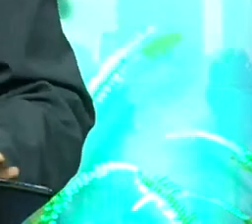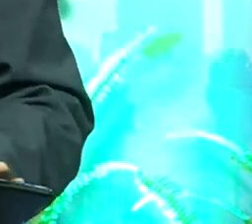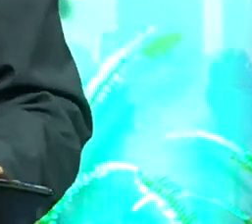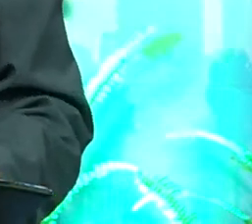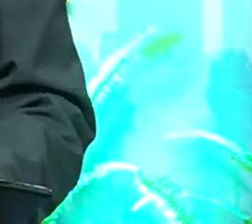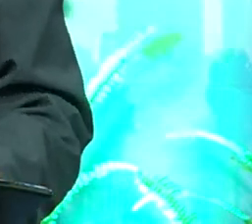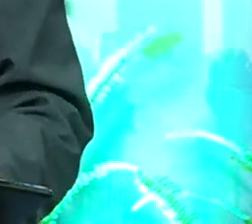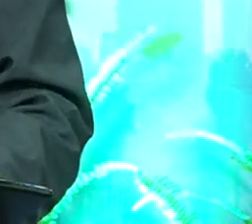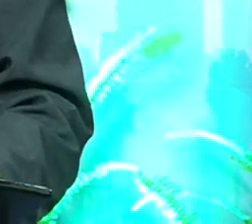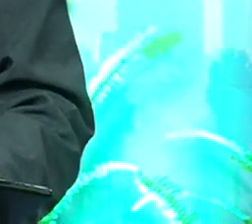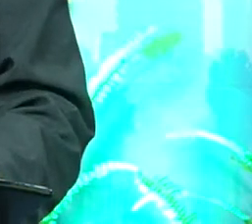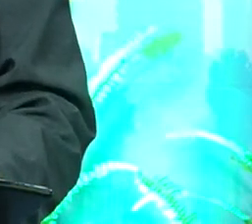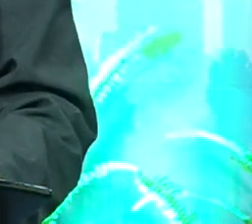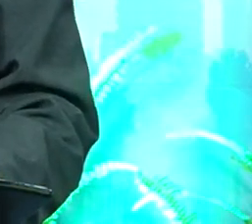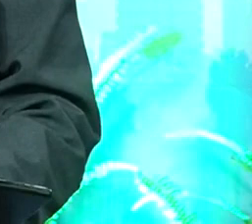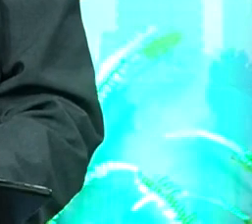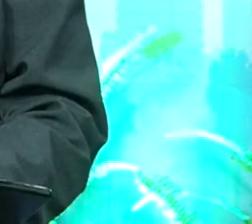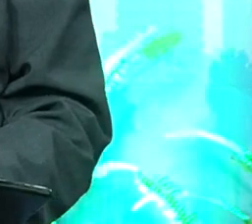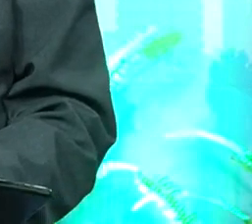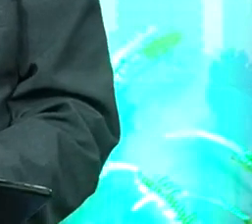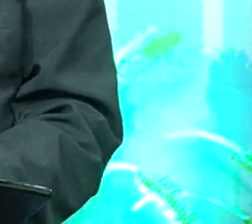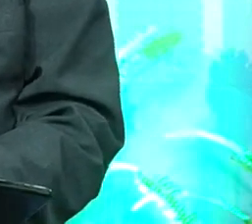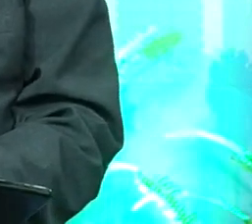actually targeting her.